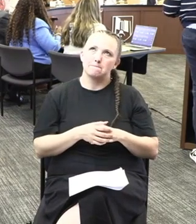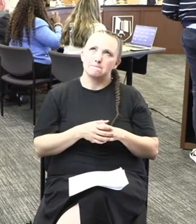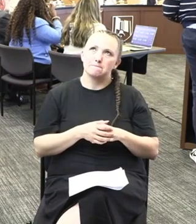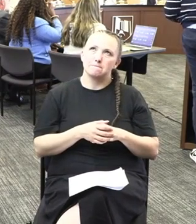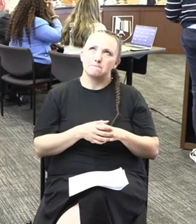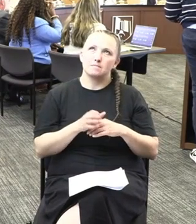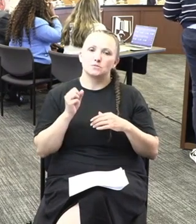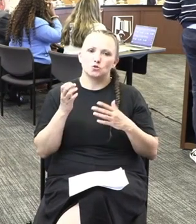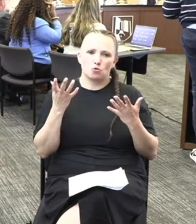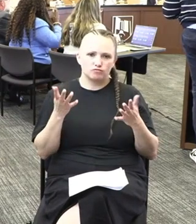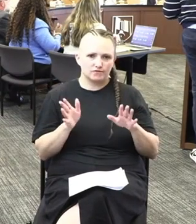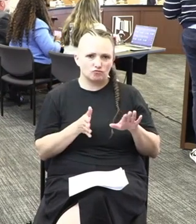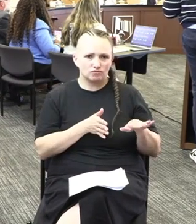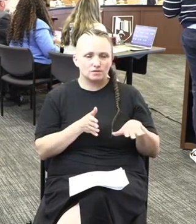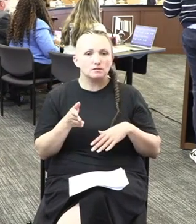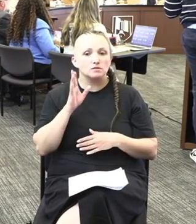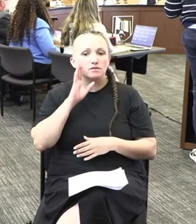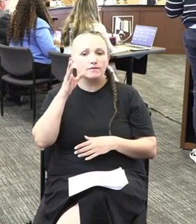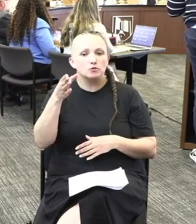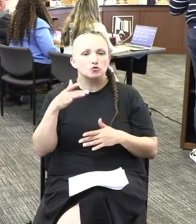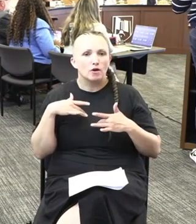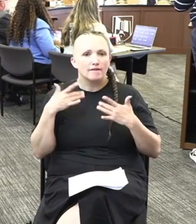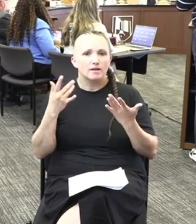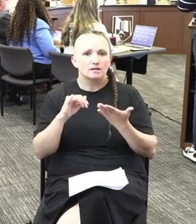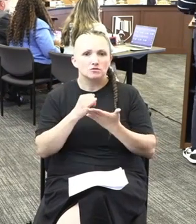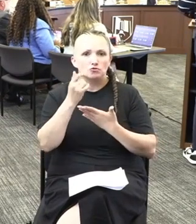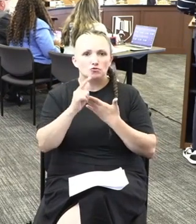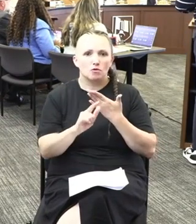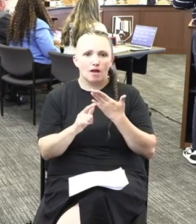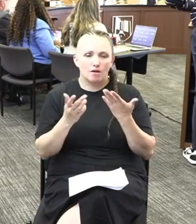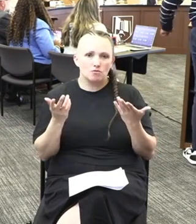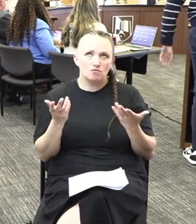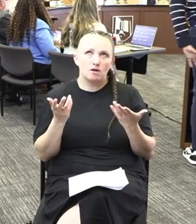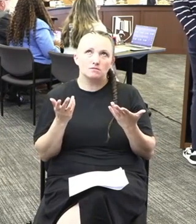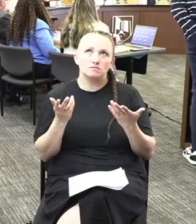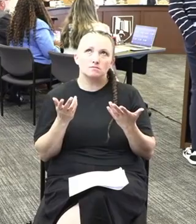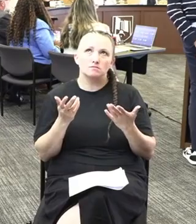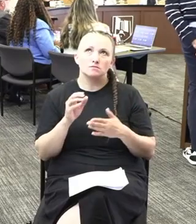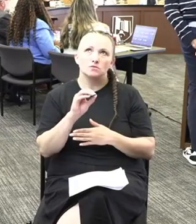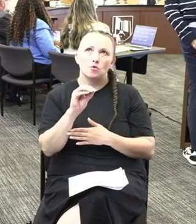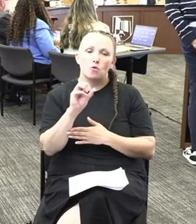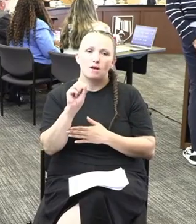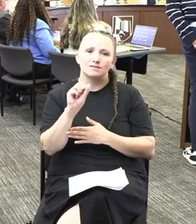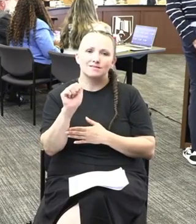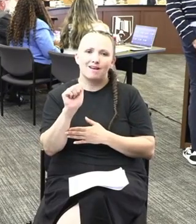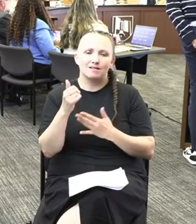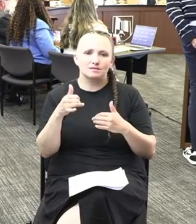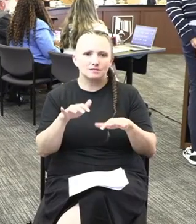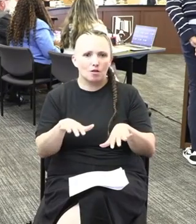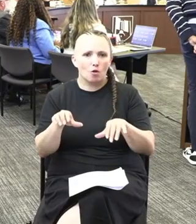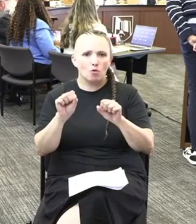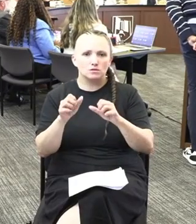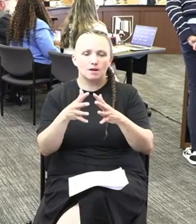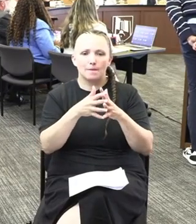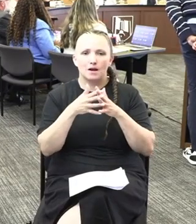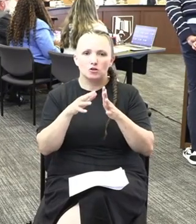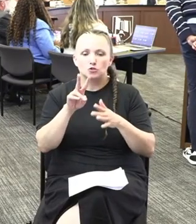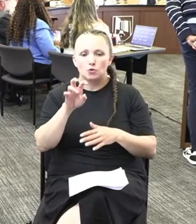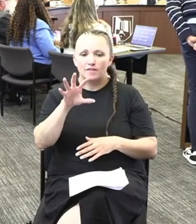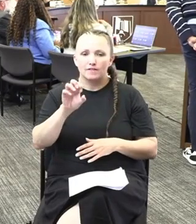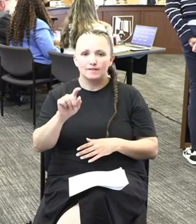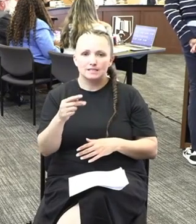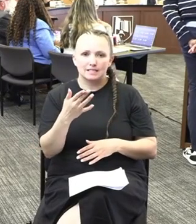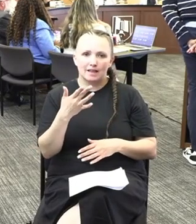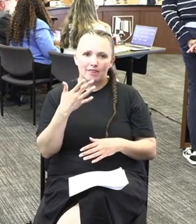So, upcoming events for July was OSA is still hosting a American 250th